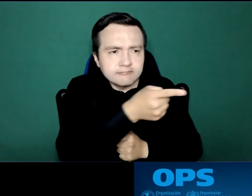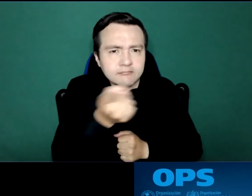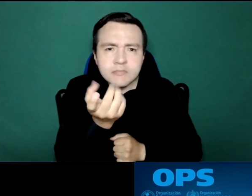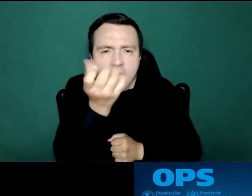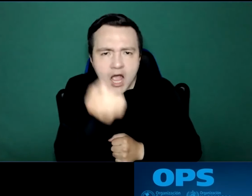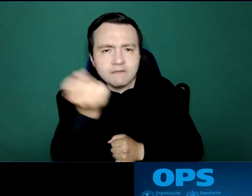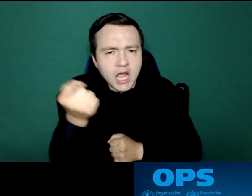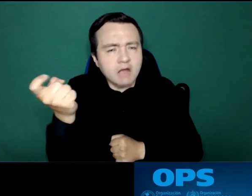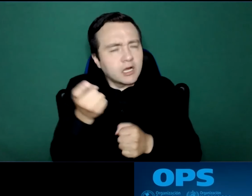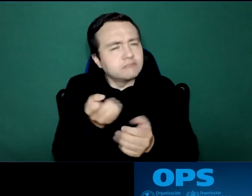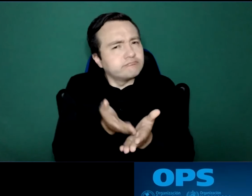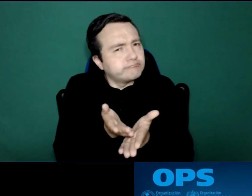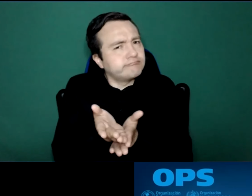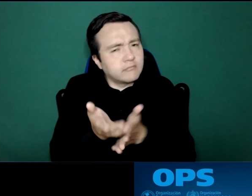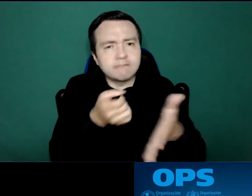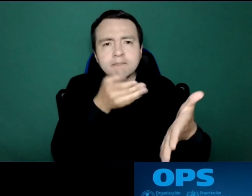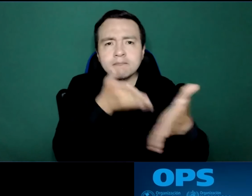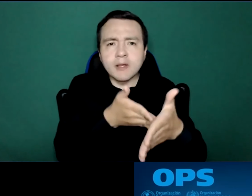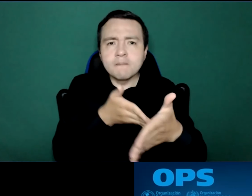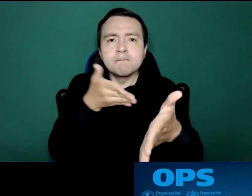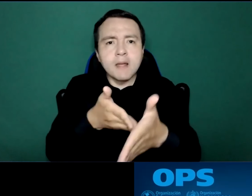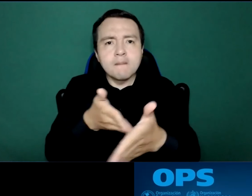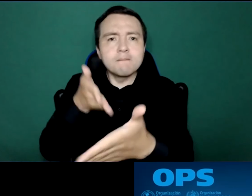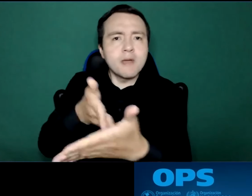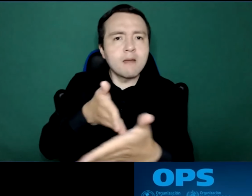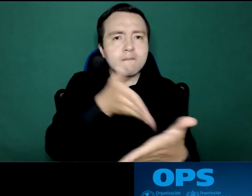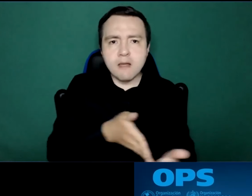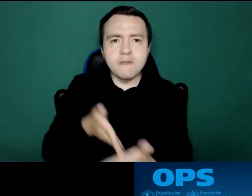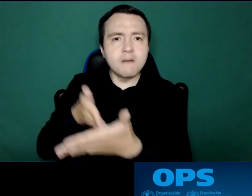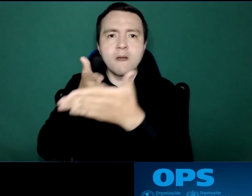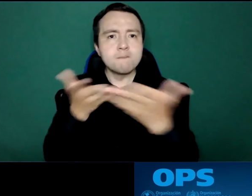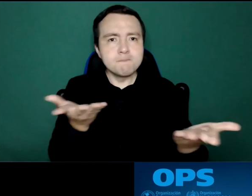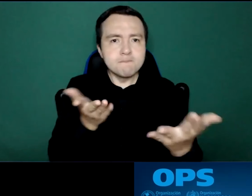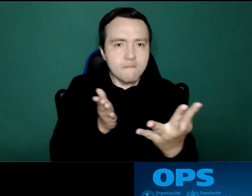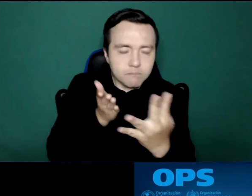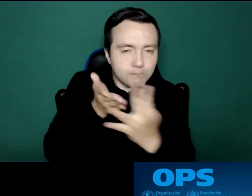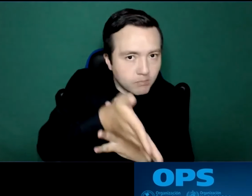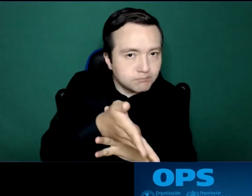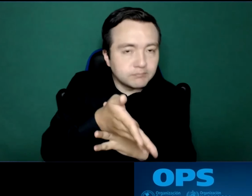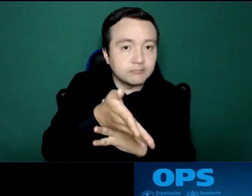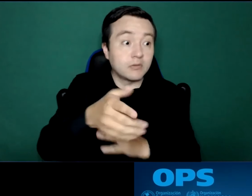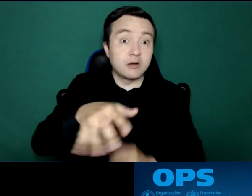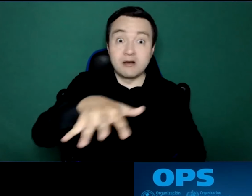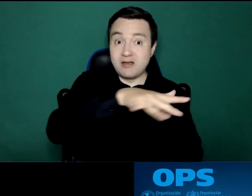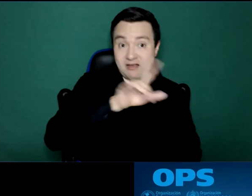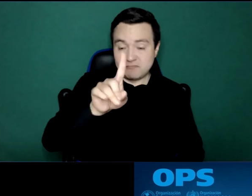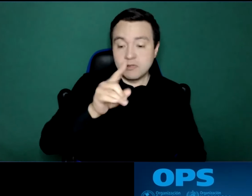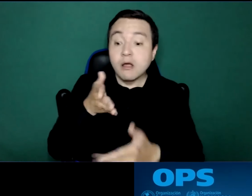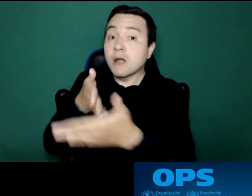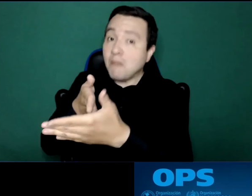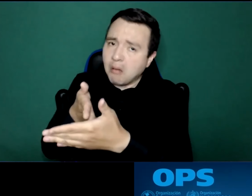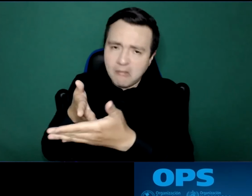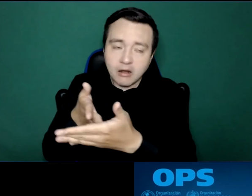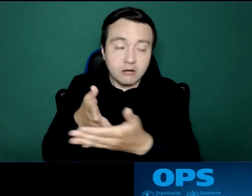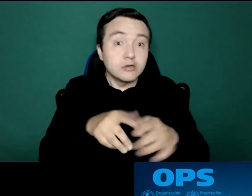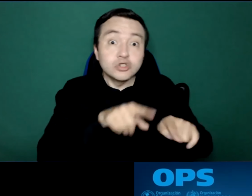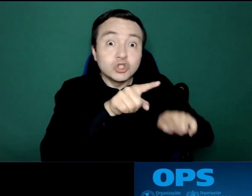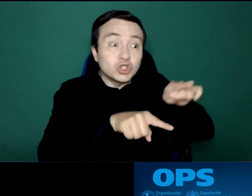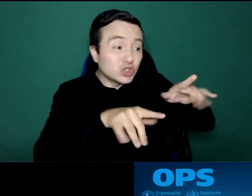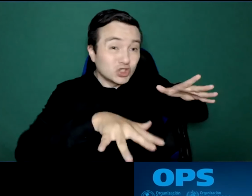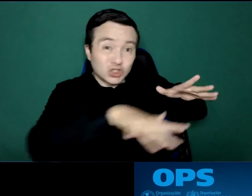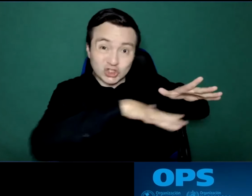still barriers to access, as mentioned. And what's worse, in certain contexts, these barriers are multiplying.